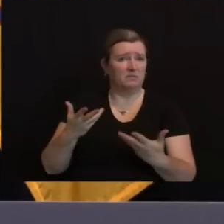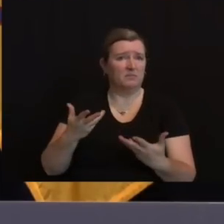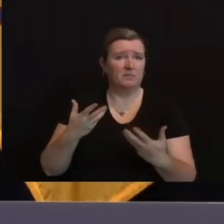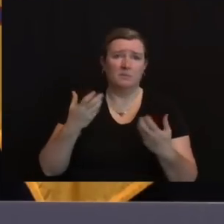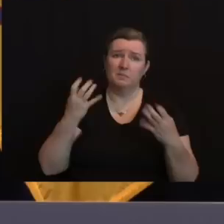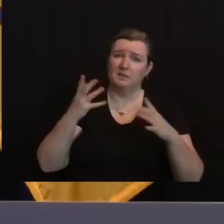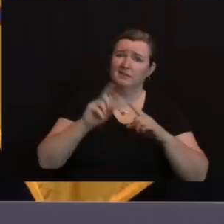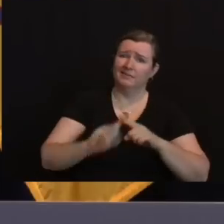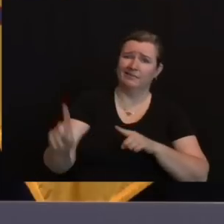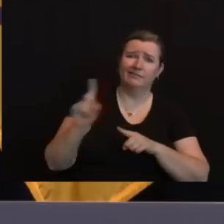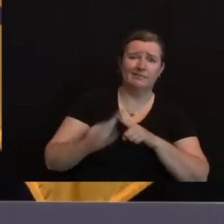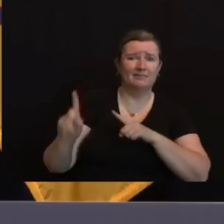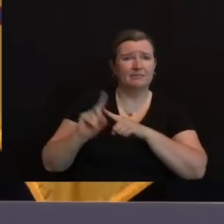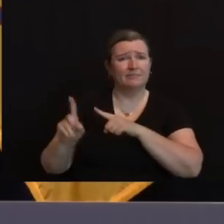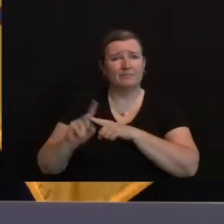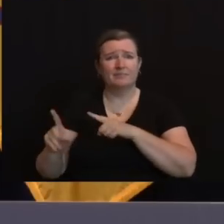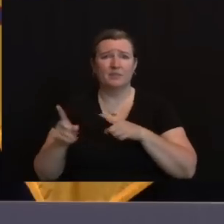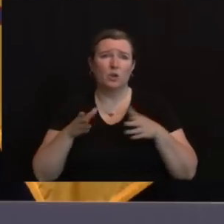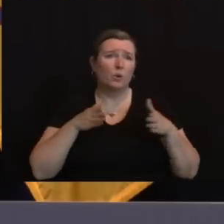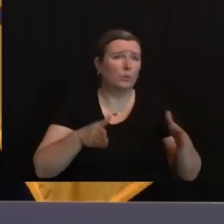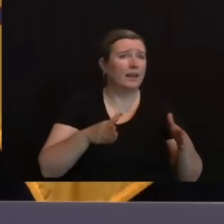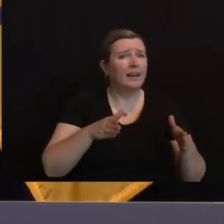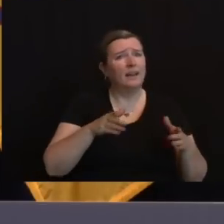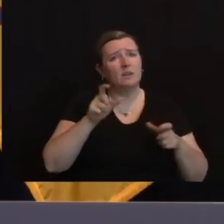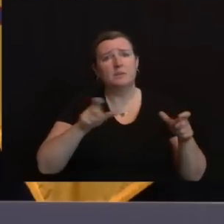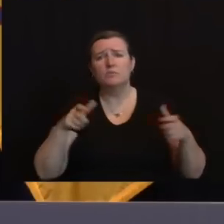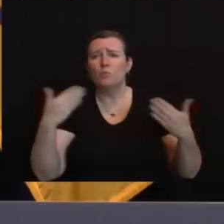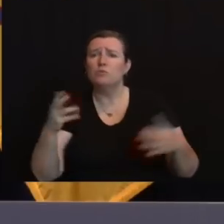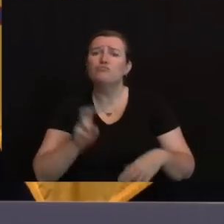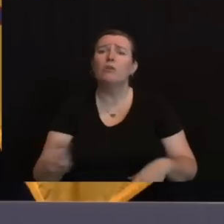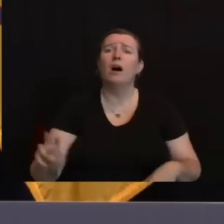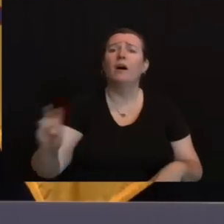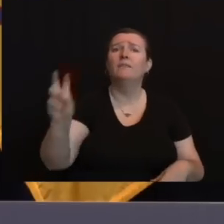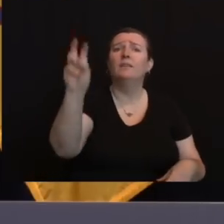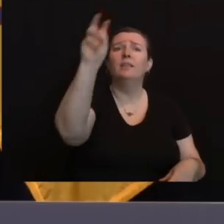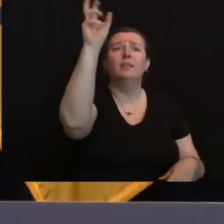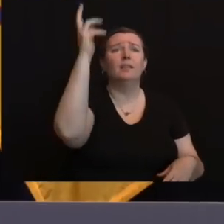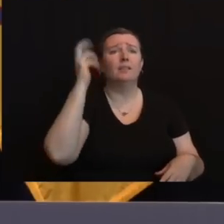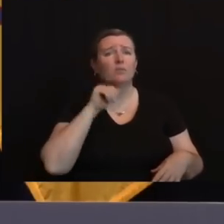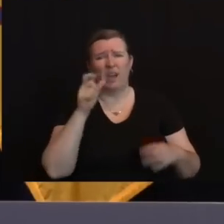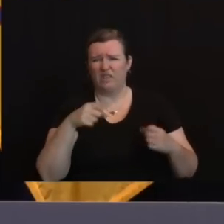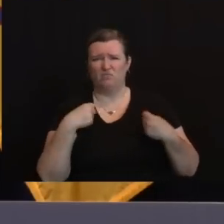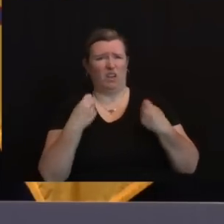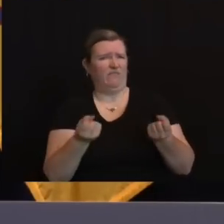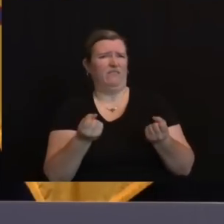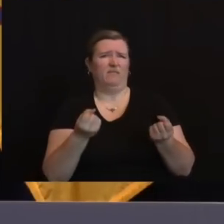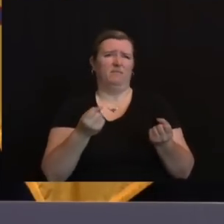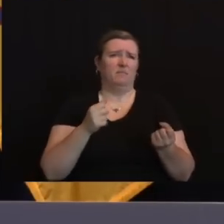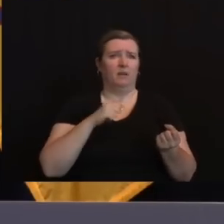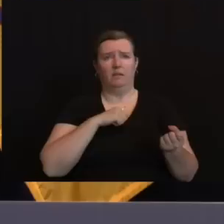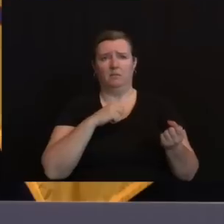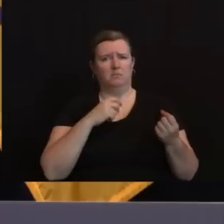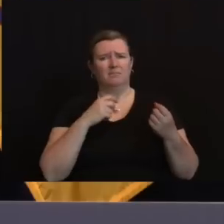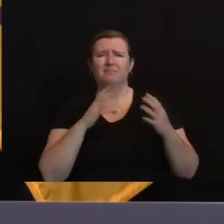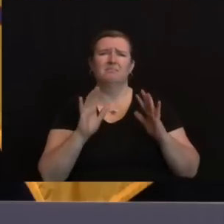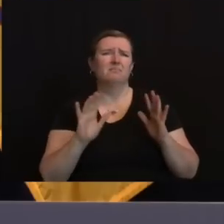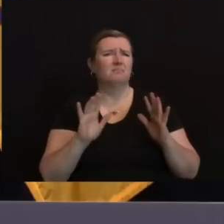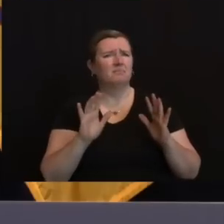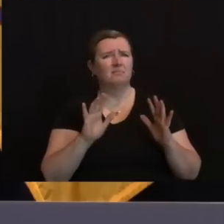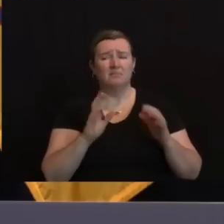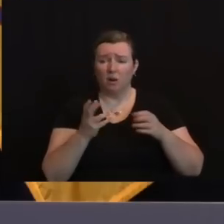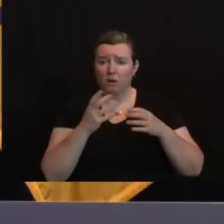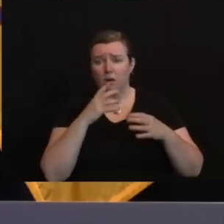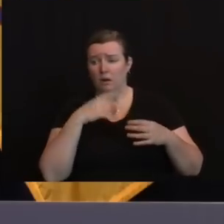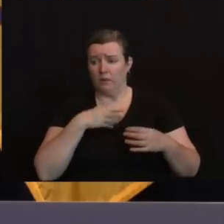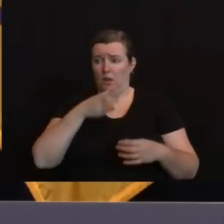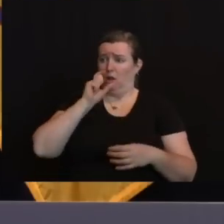for people to move around where they don't have to get behind the wheel. So please, God, don't get behind the wheel if you're